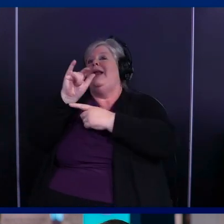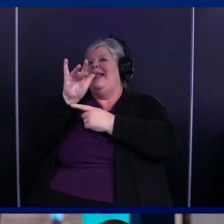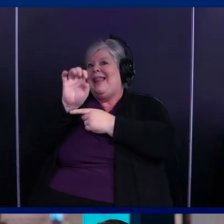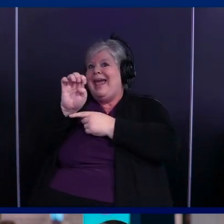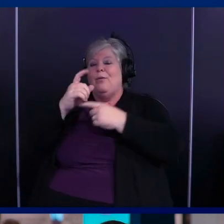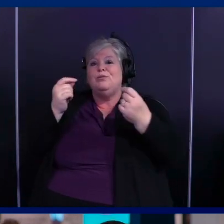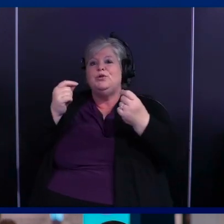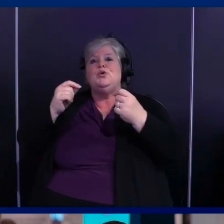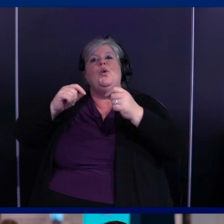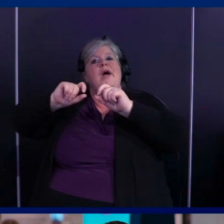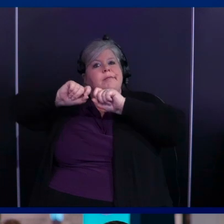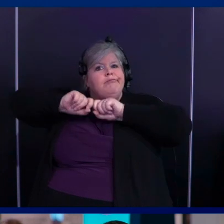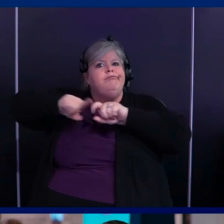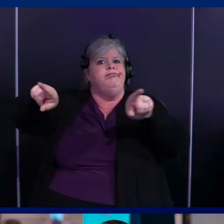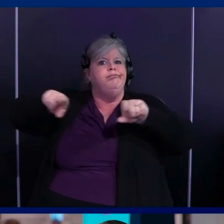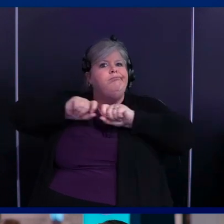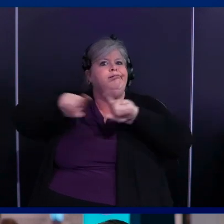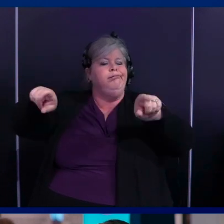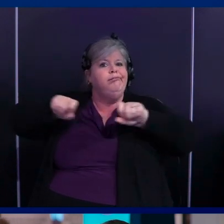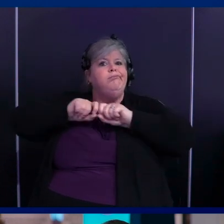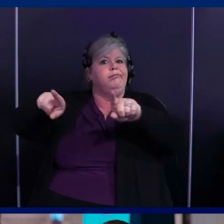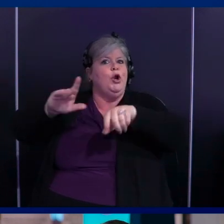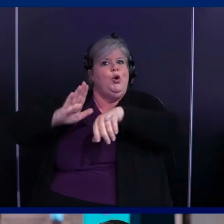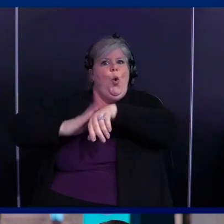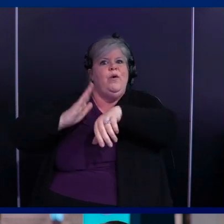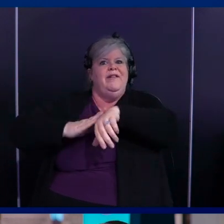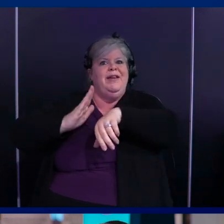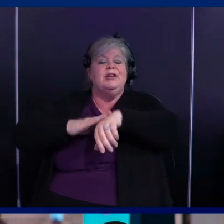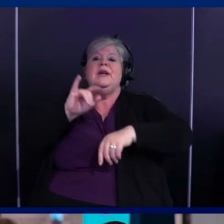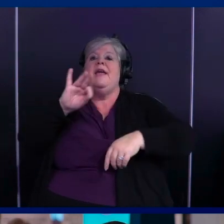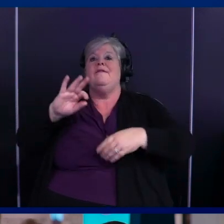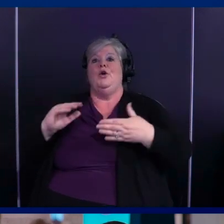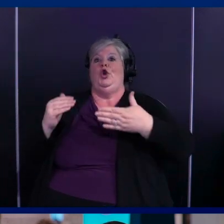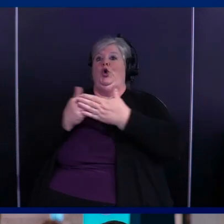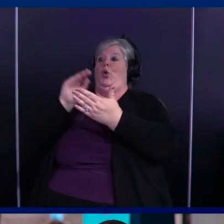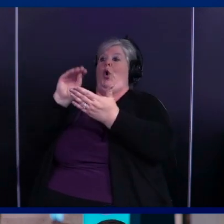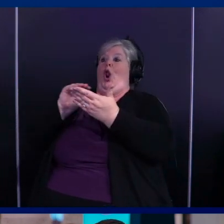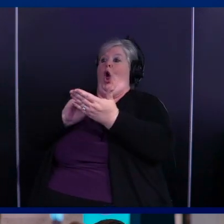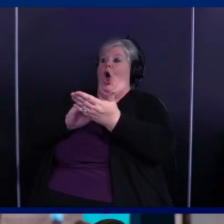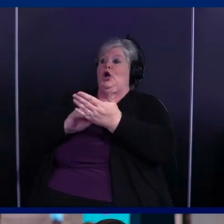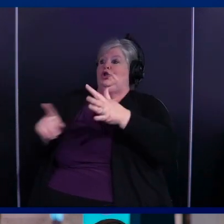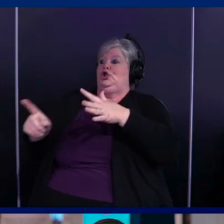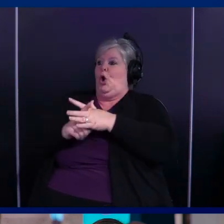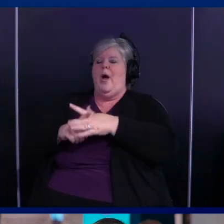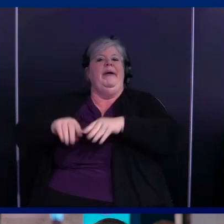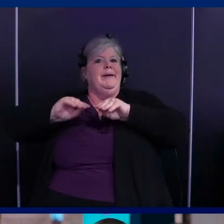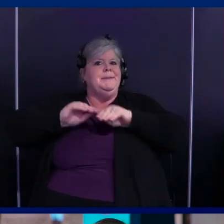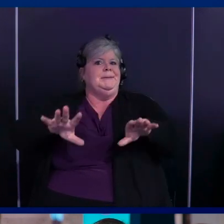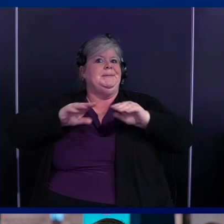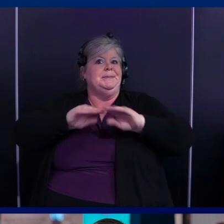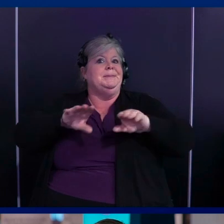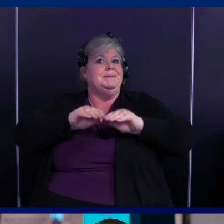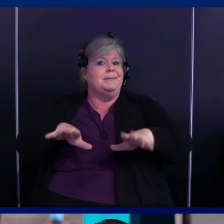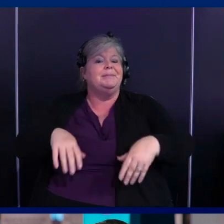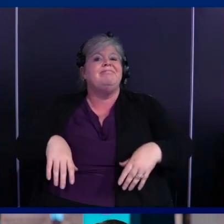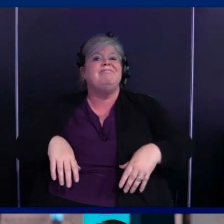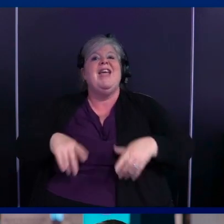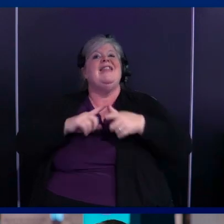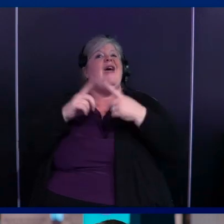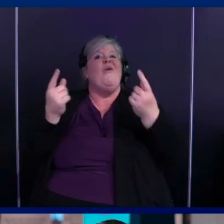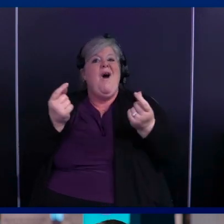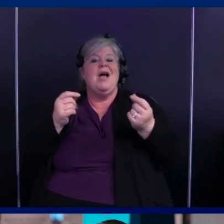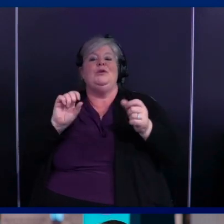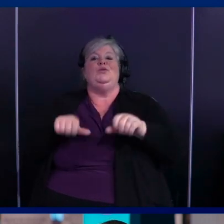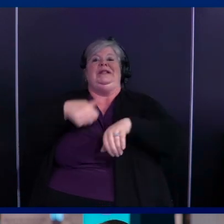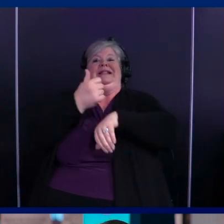out a notification every time a new set of logs arrives. And you can set up an integration to push